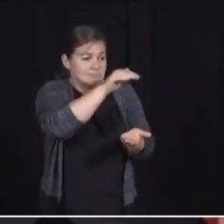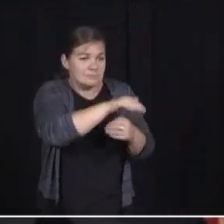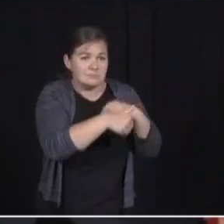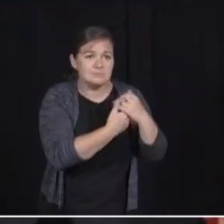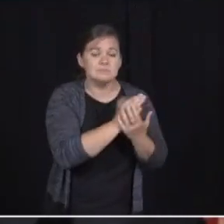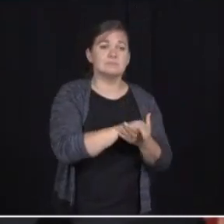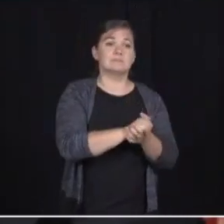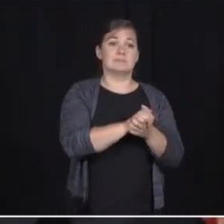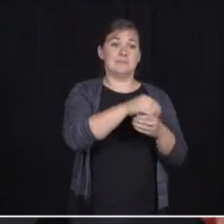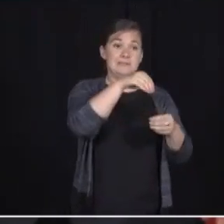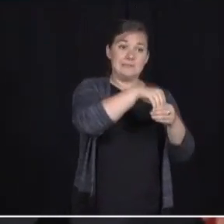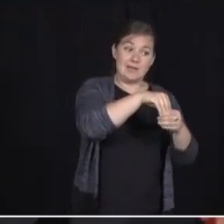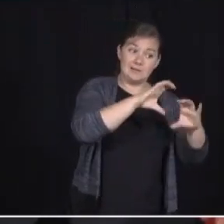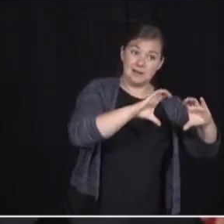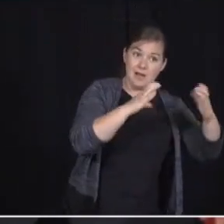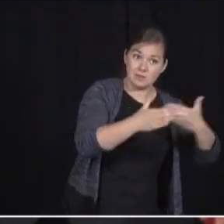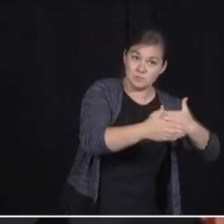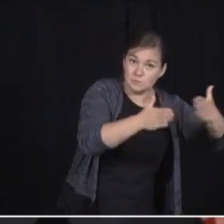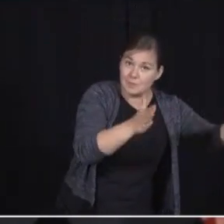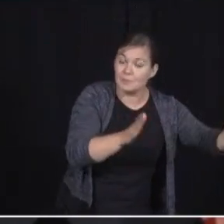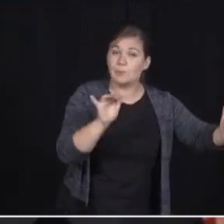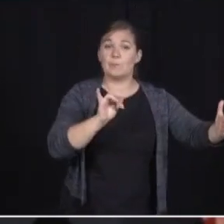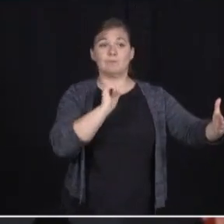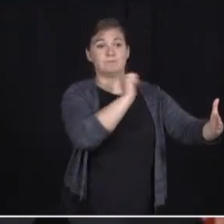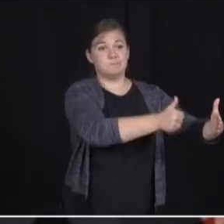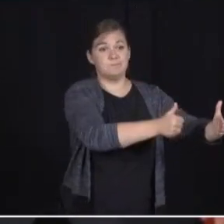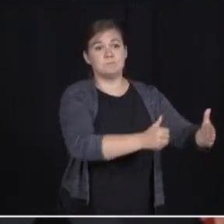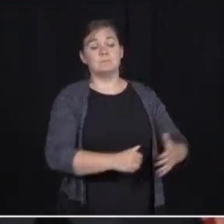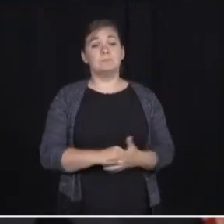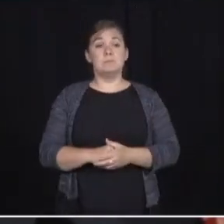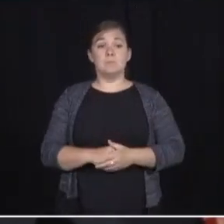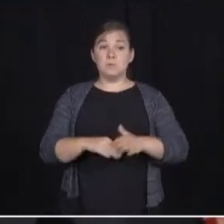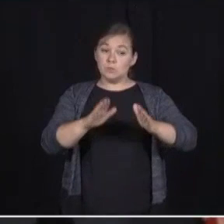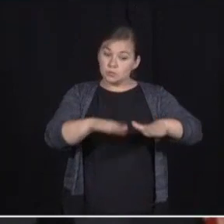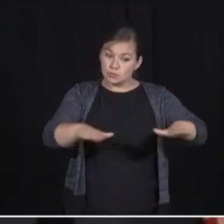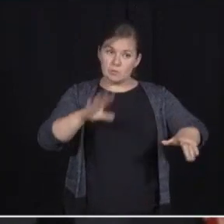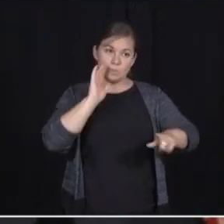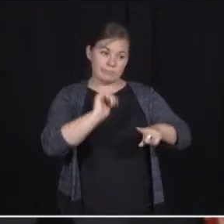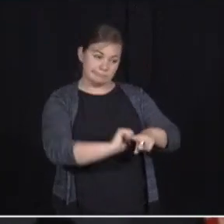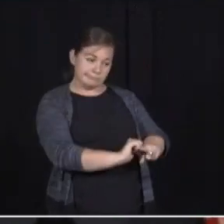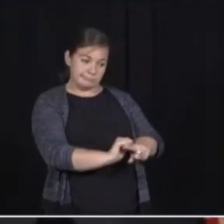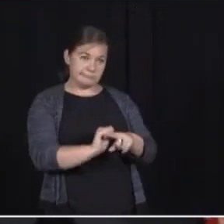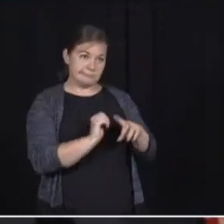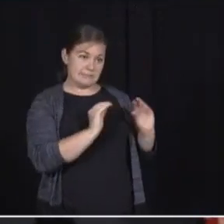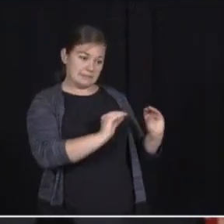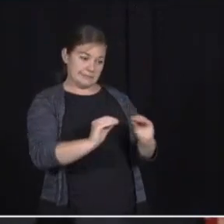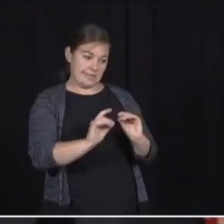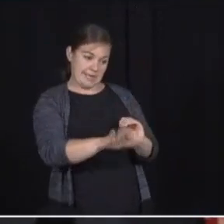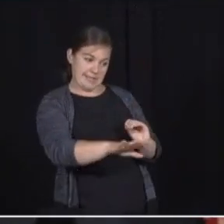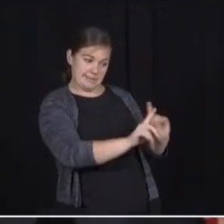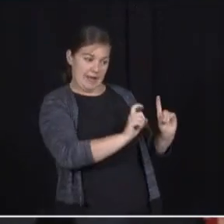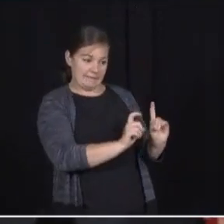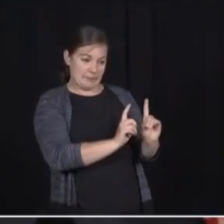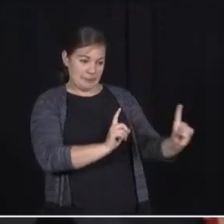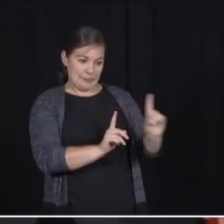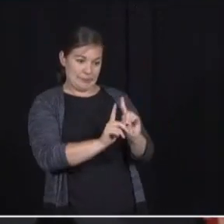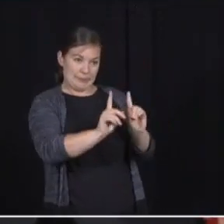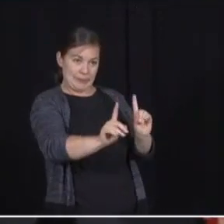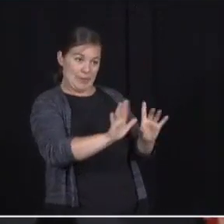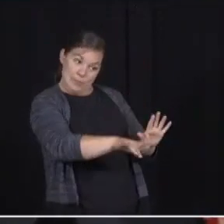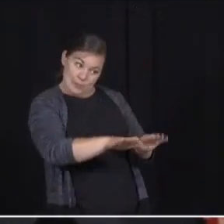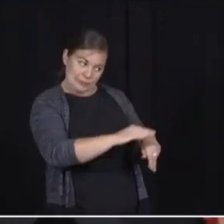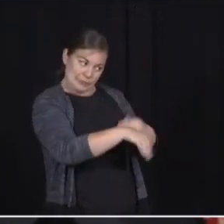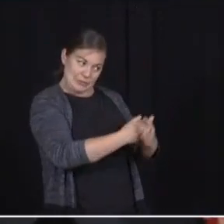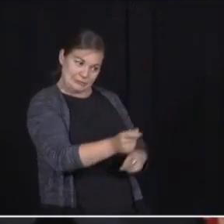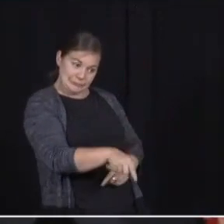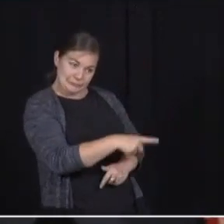in the classroom. The children will be taught about the importance of distancing and hand washing, and not going to school